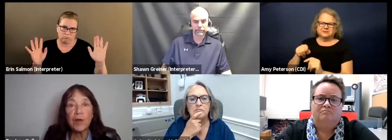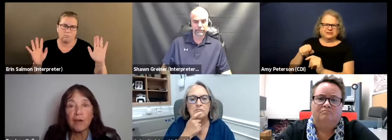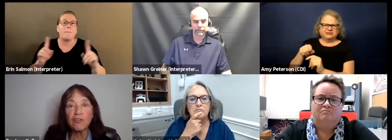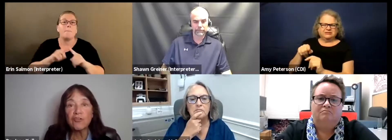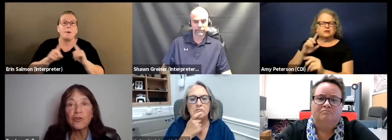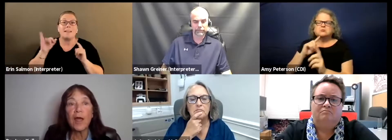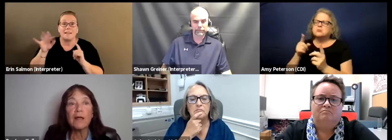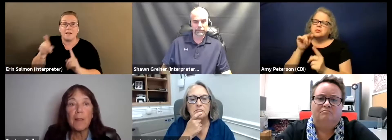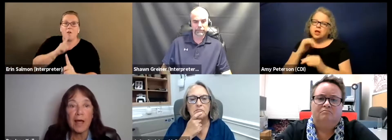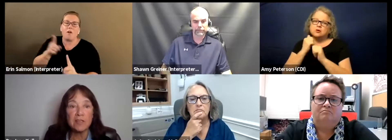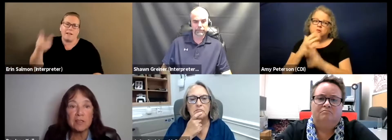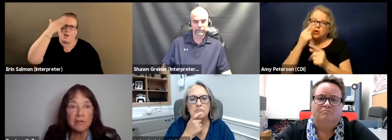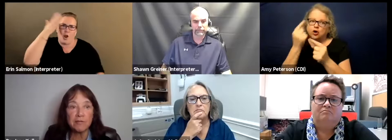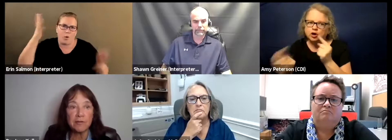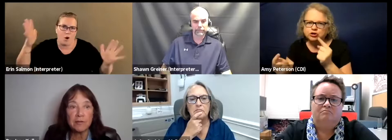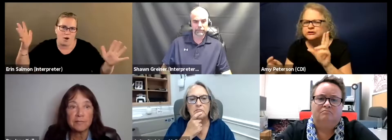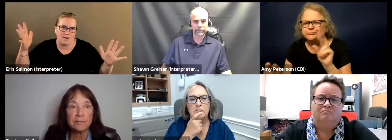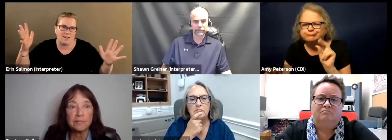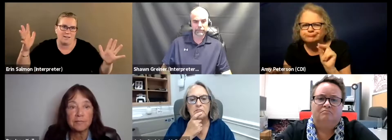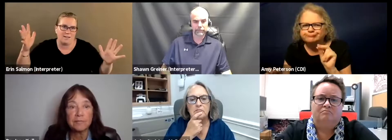allergic reaction to a laxative.